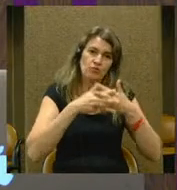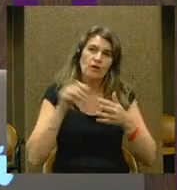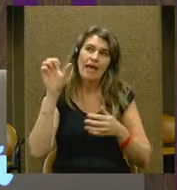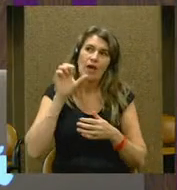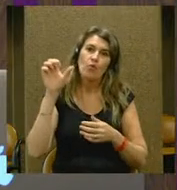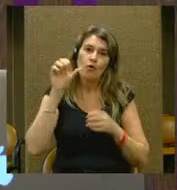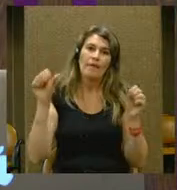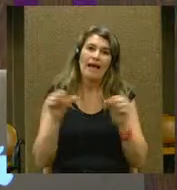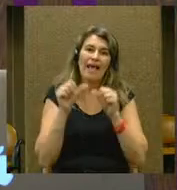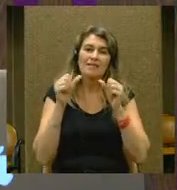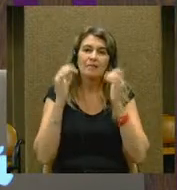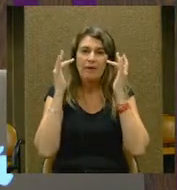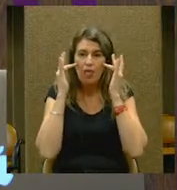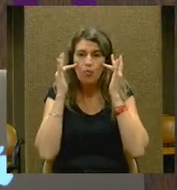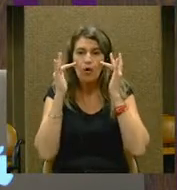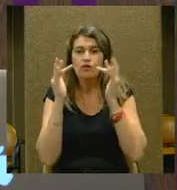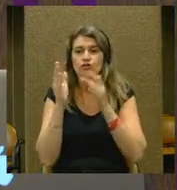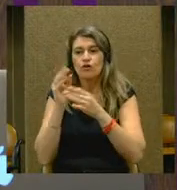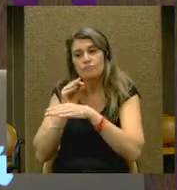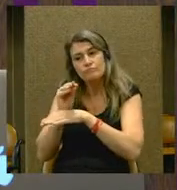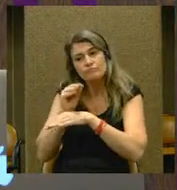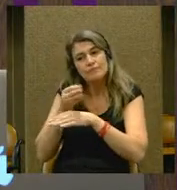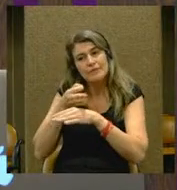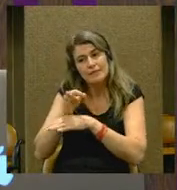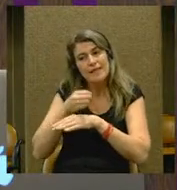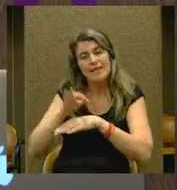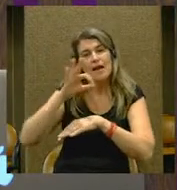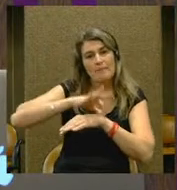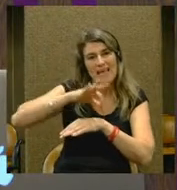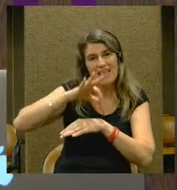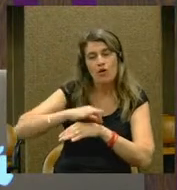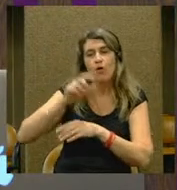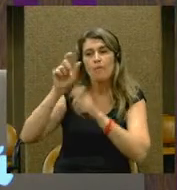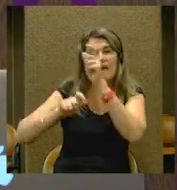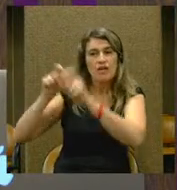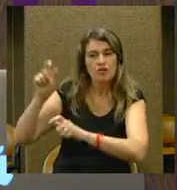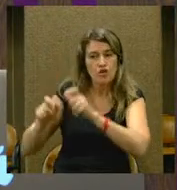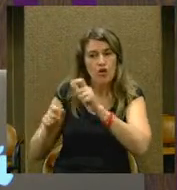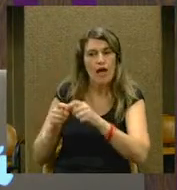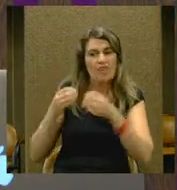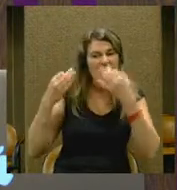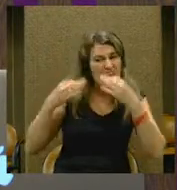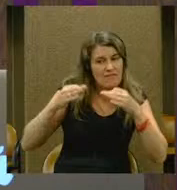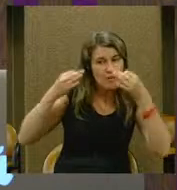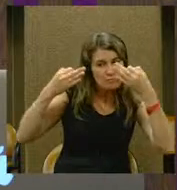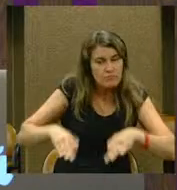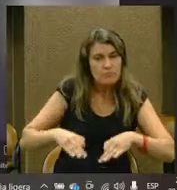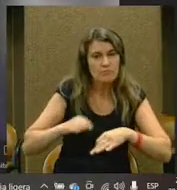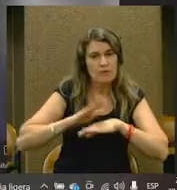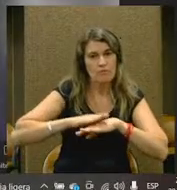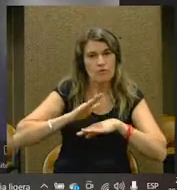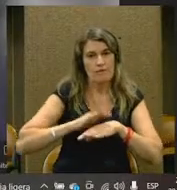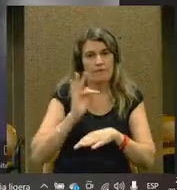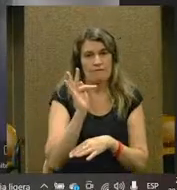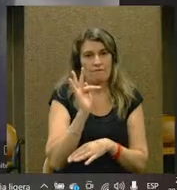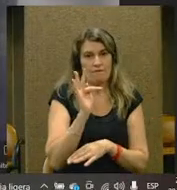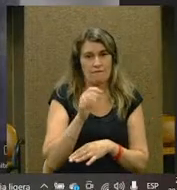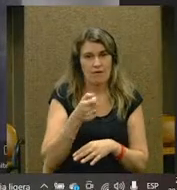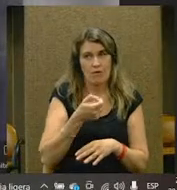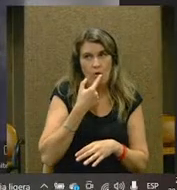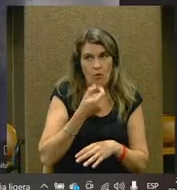the USA and Europe to increase the education of doctors in the use of fentanyl?